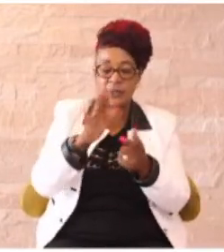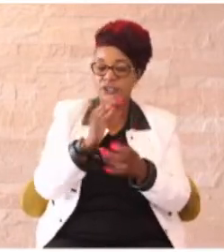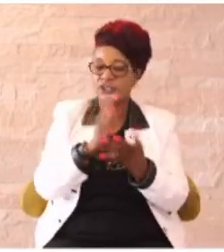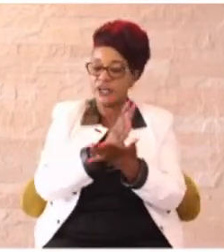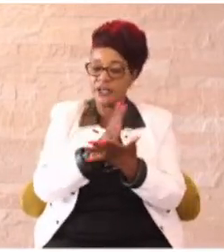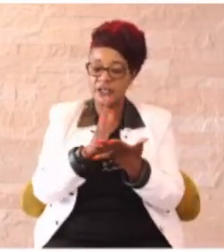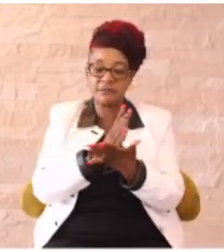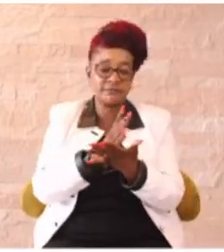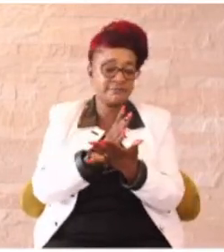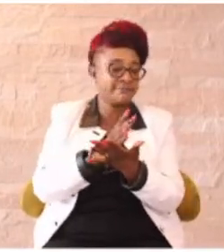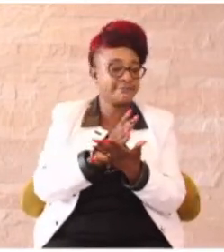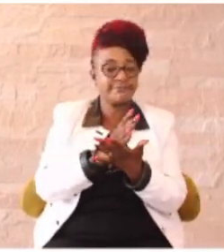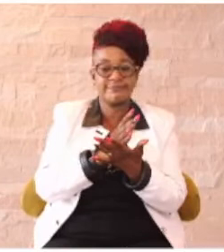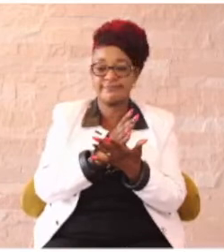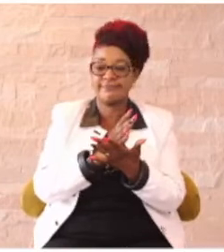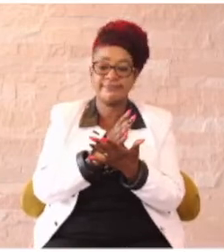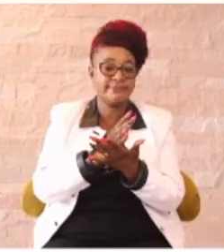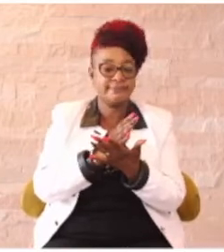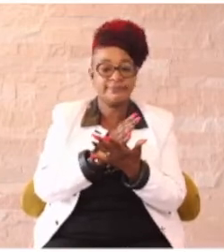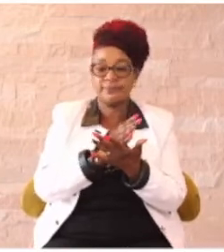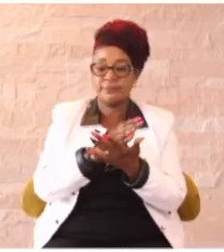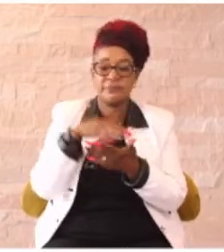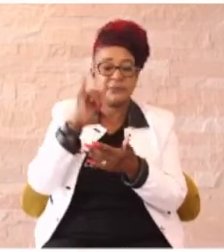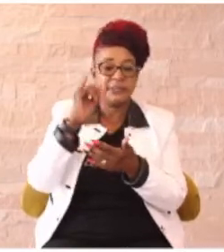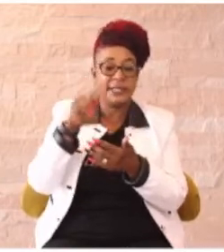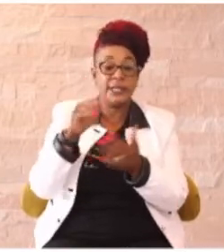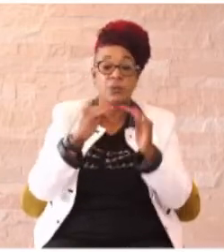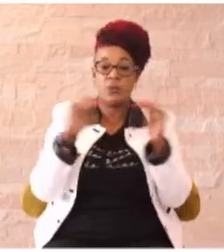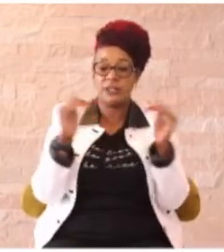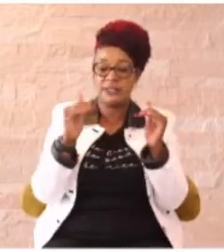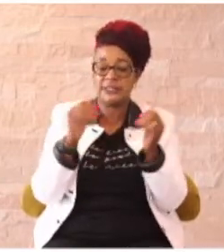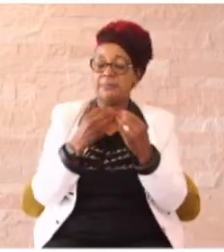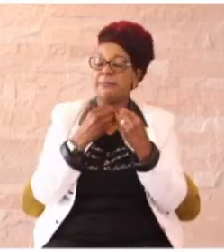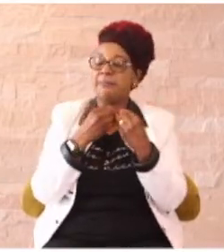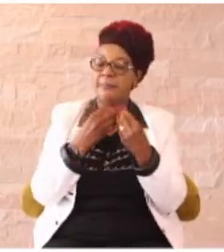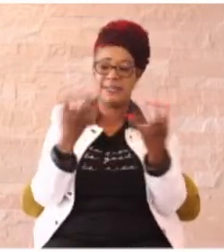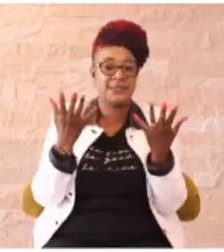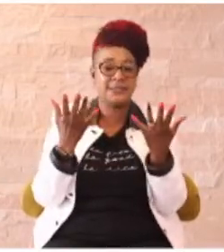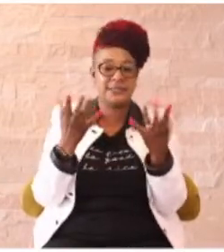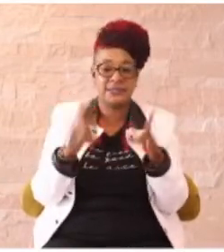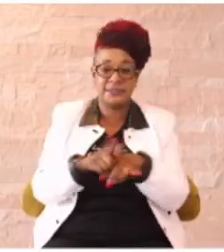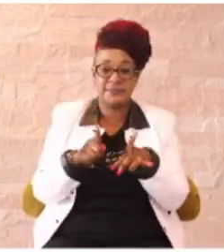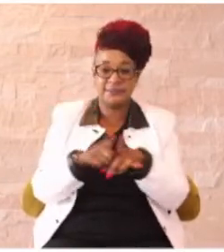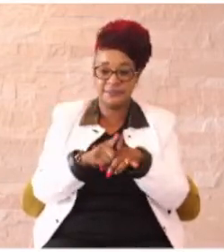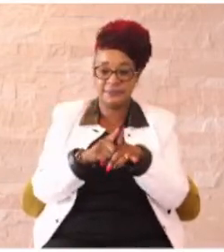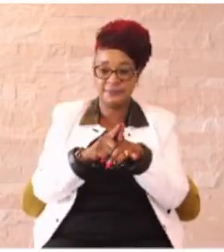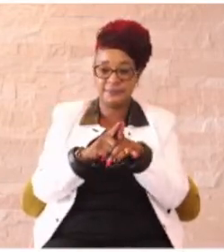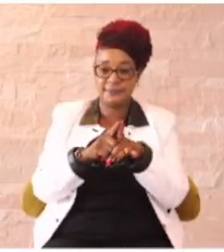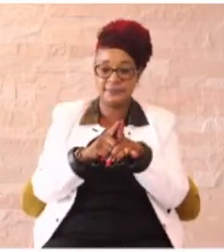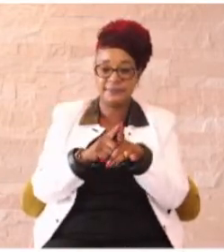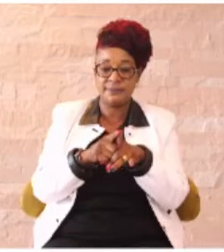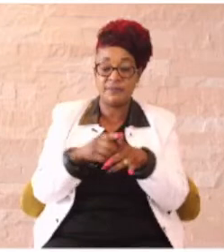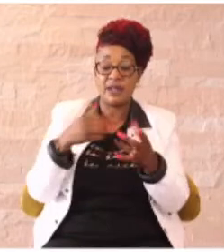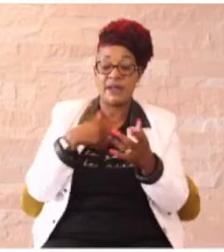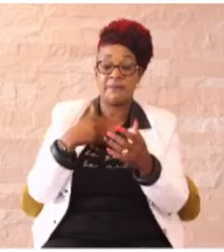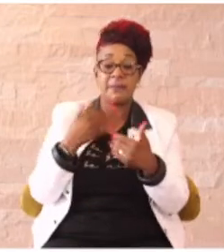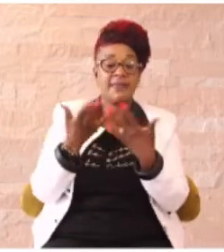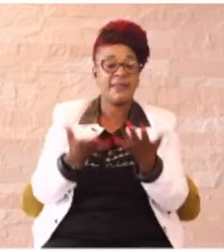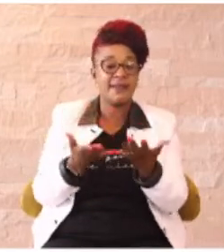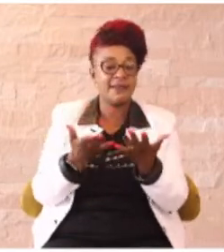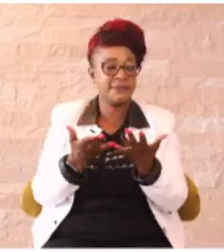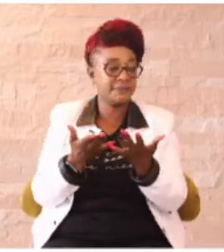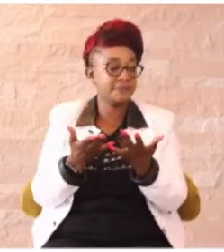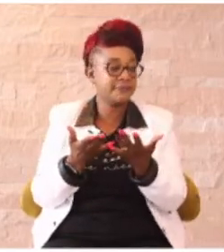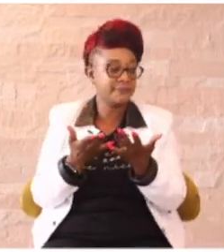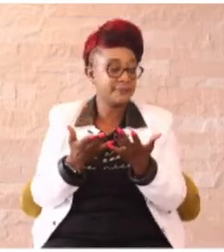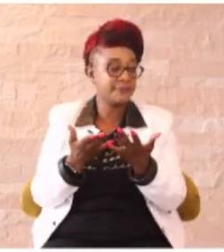the layers of inequalities are rather too many. For Uganda, I think having been there, it wasn't